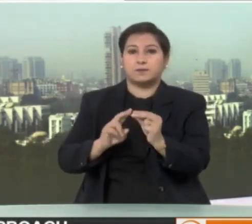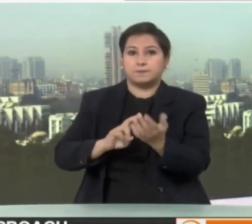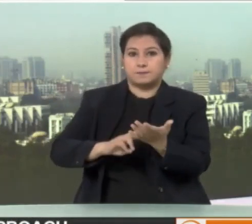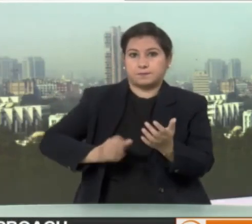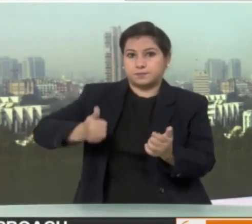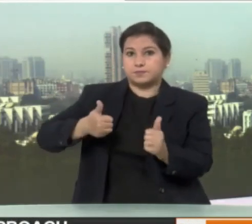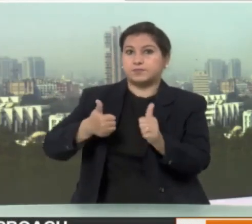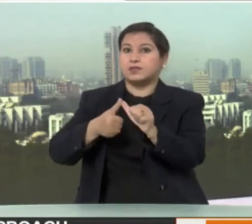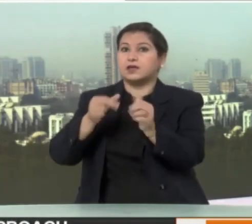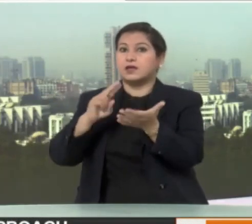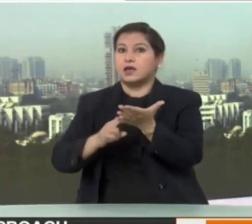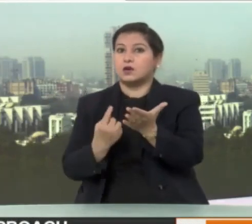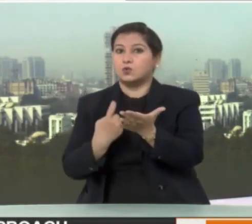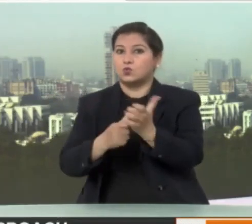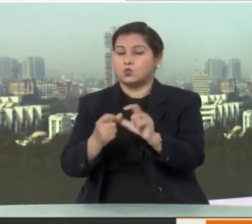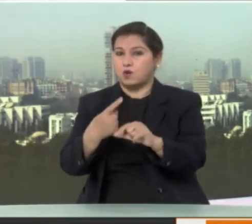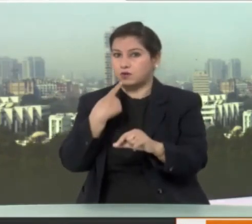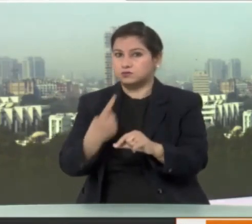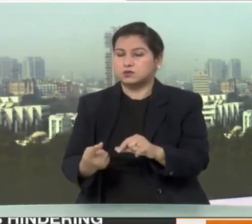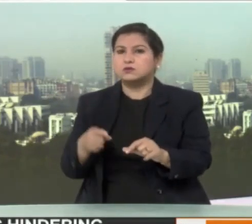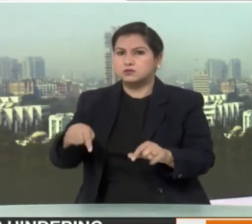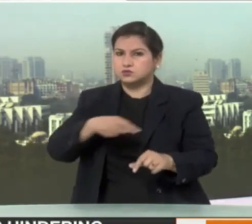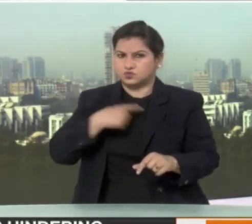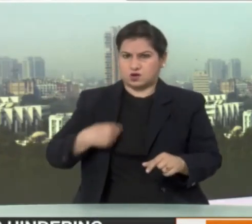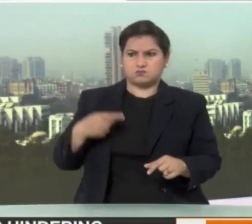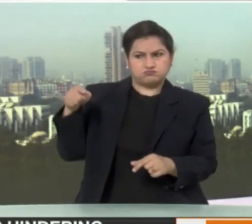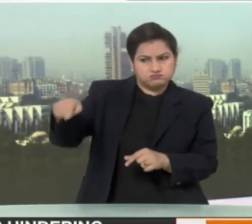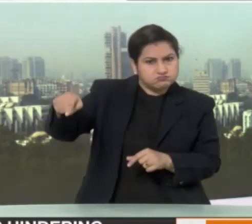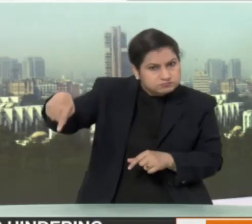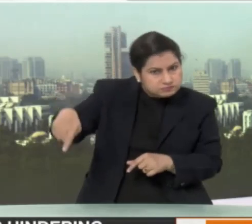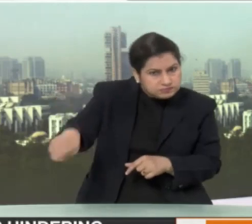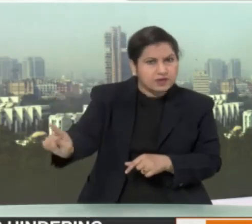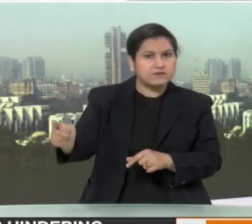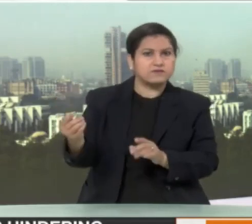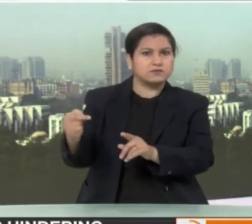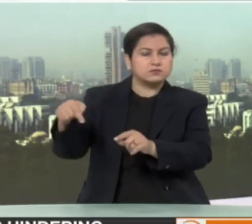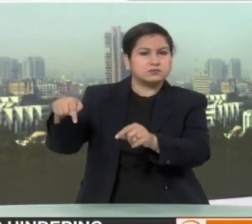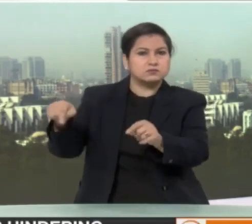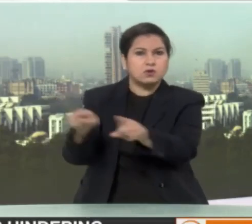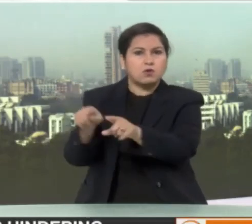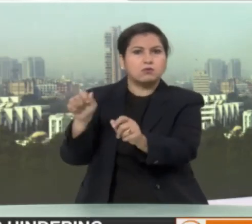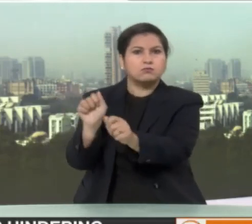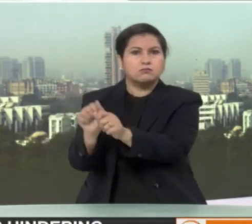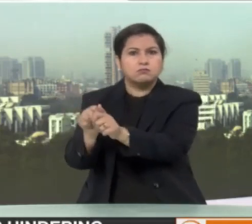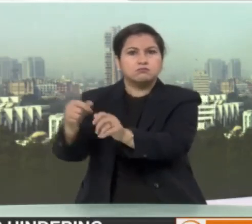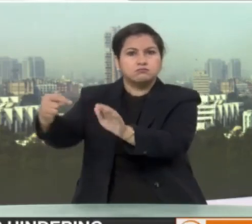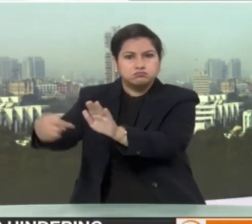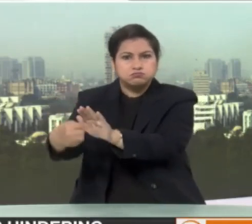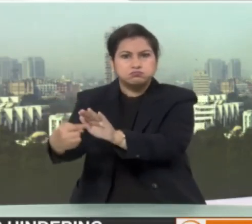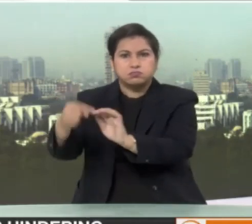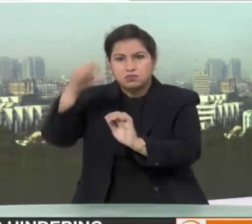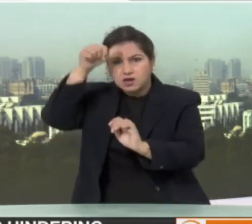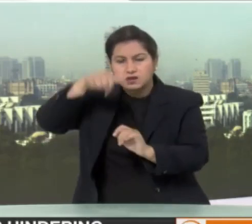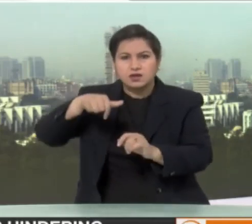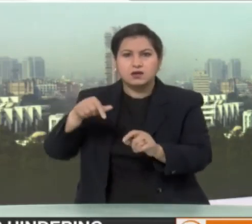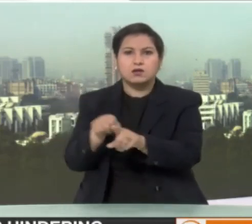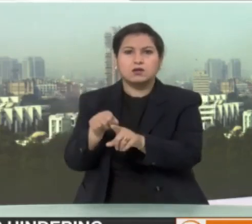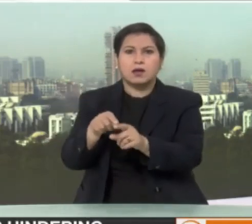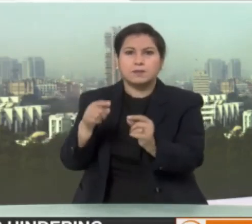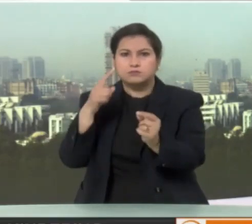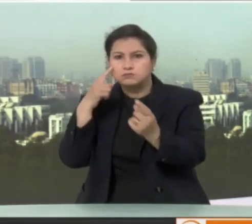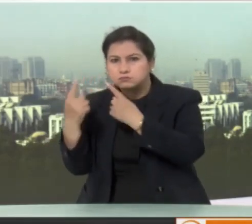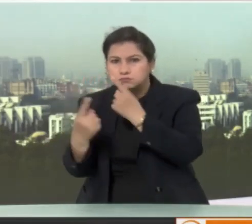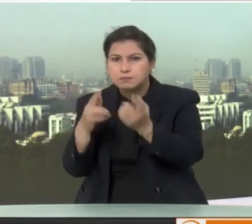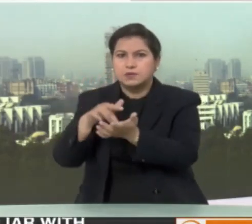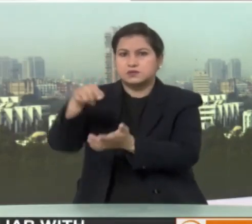spokesperson Anurag Srivastava said that it was the Chinese side that recently undertook activities hindering India's normal patrols in